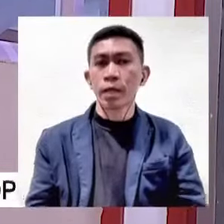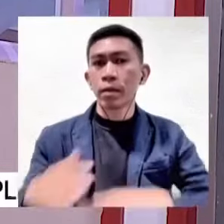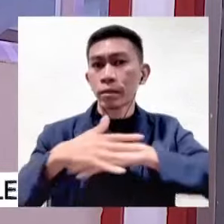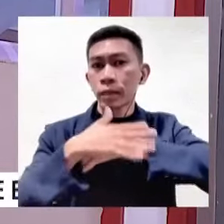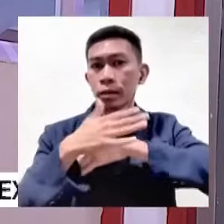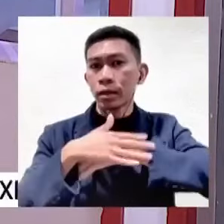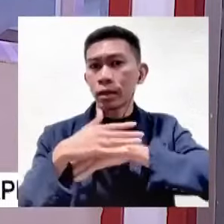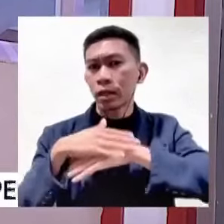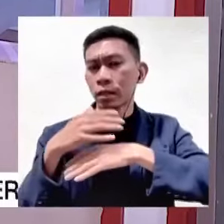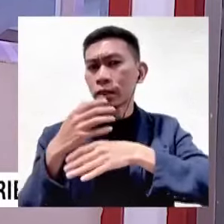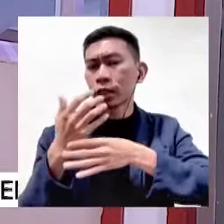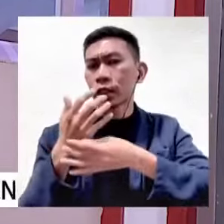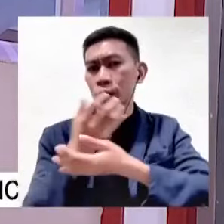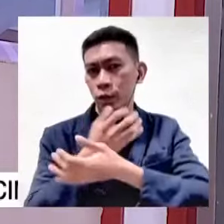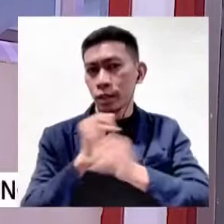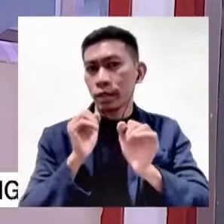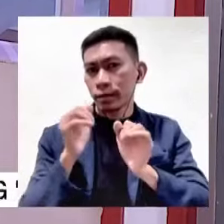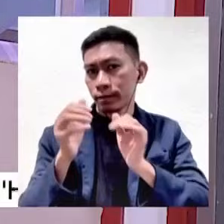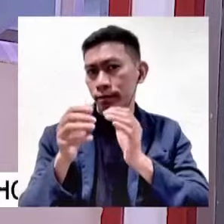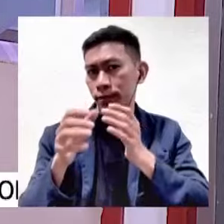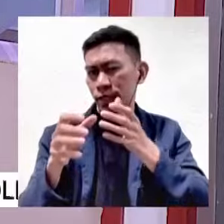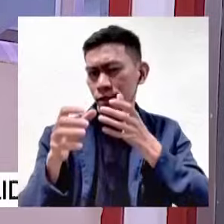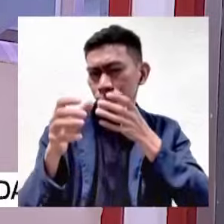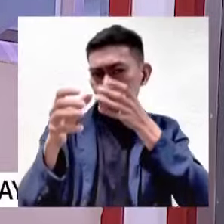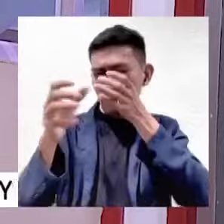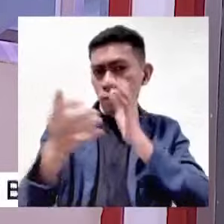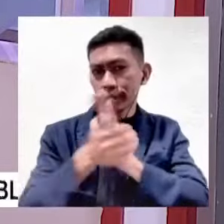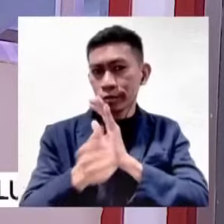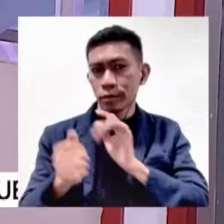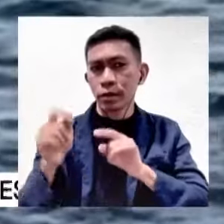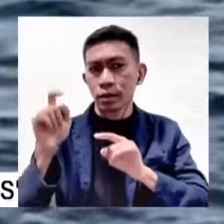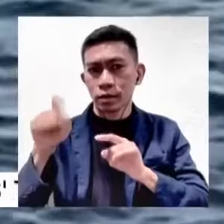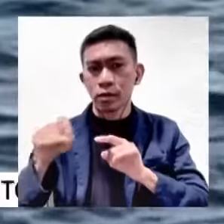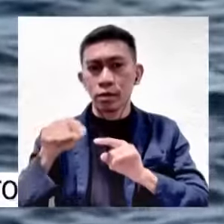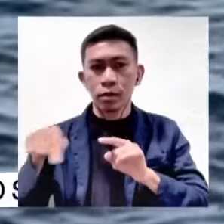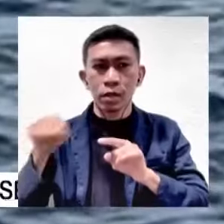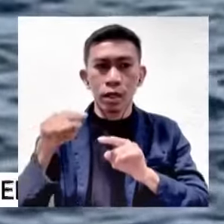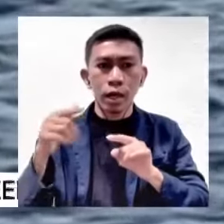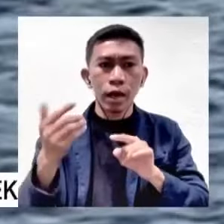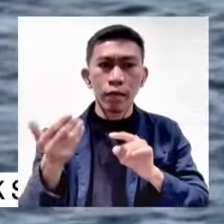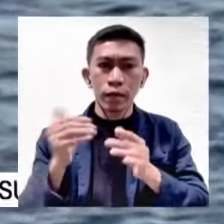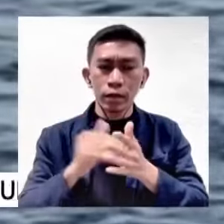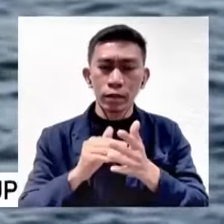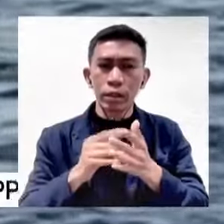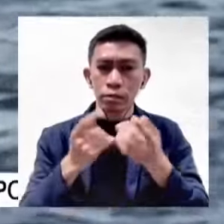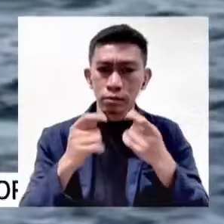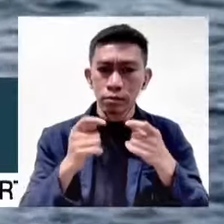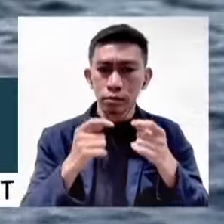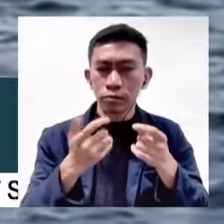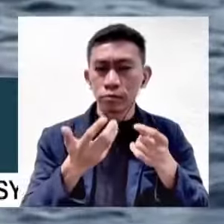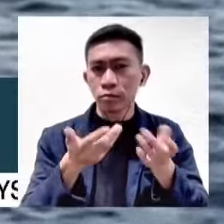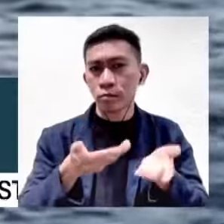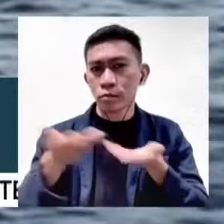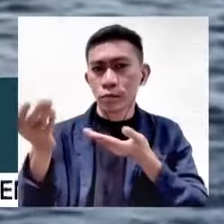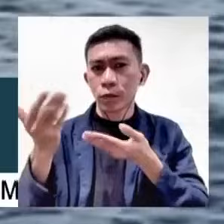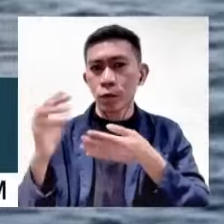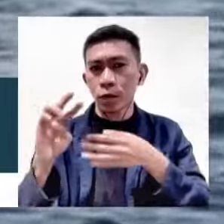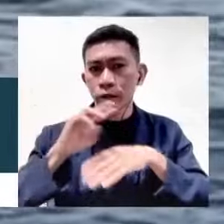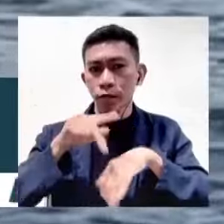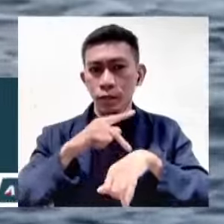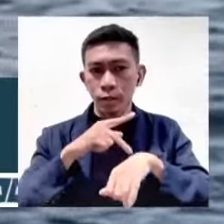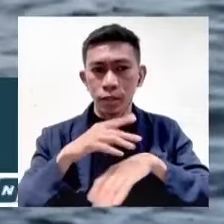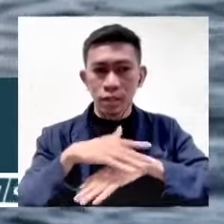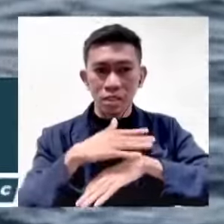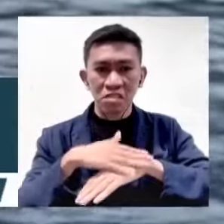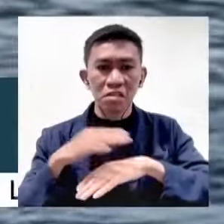expert believes the Philippines should explore different approaches in its resupply missions in the West Philippine Sea. Ray Powell made this suggestion